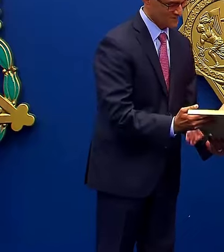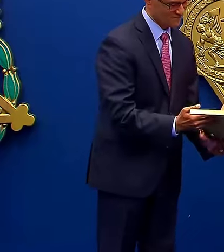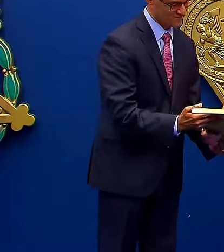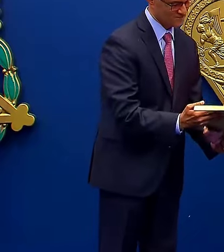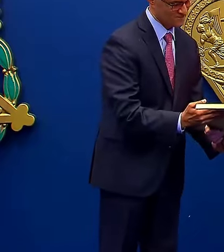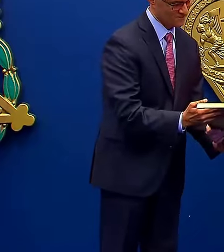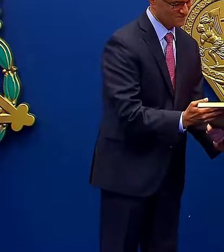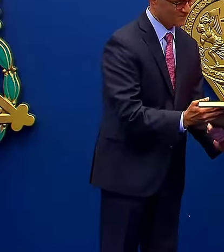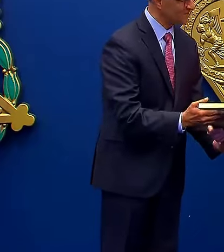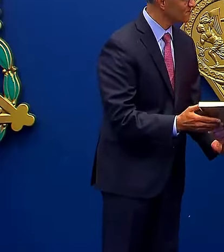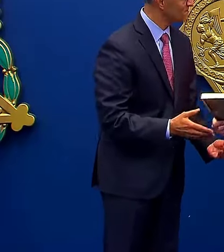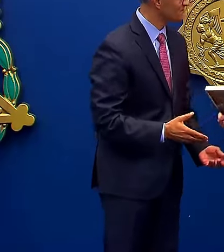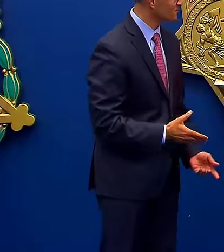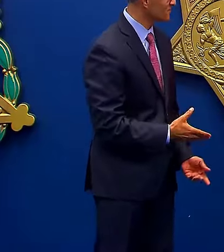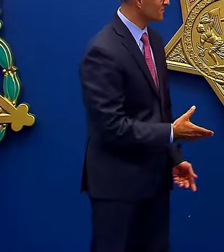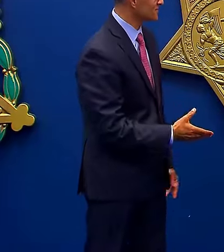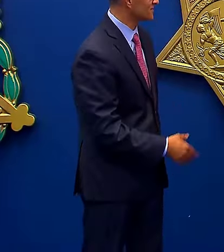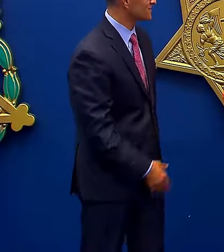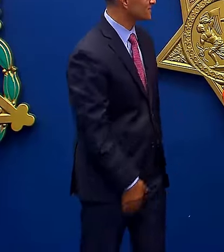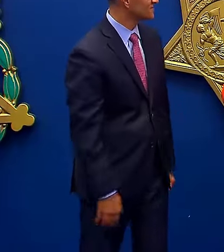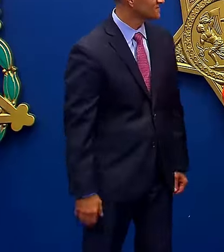Guard.